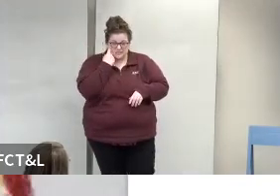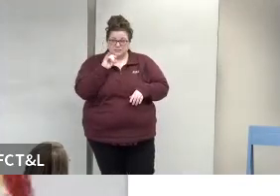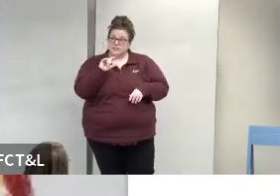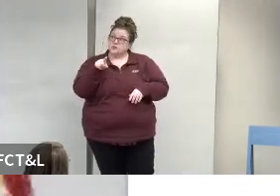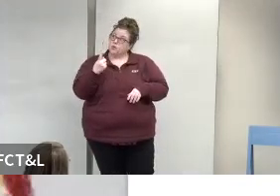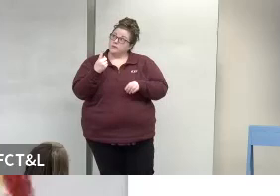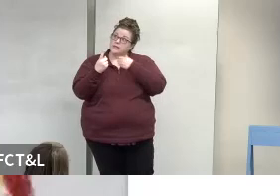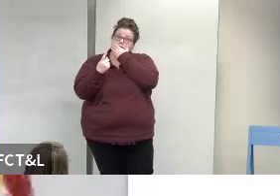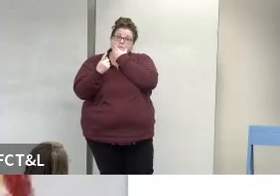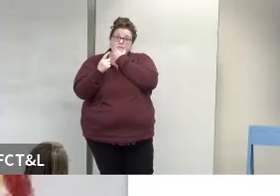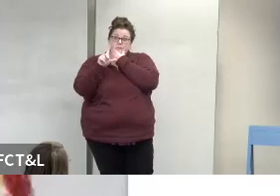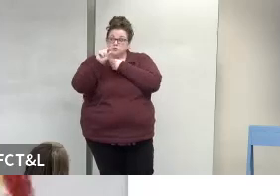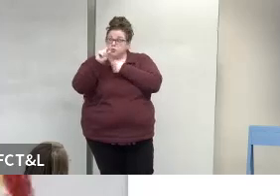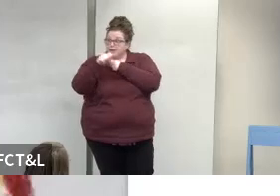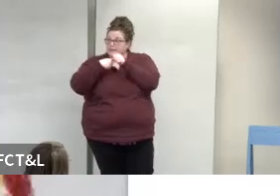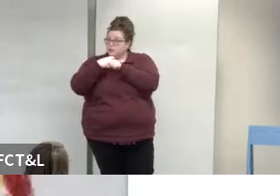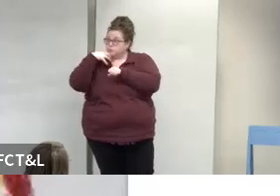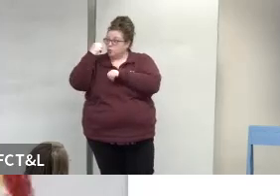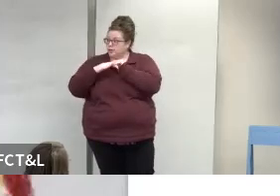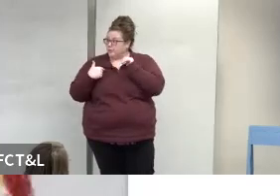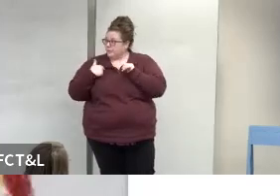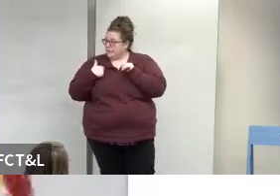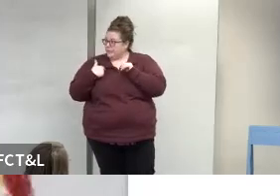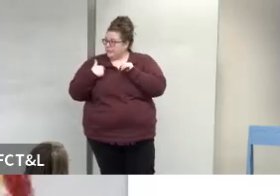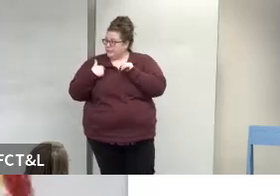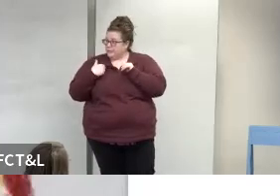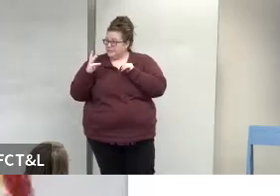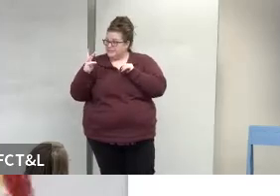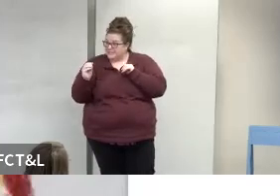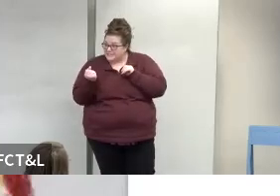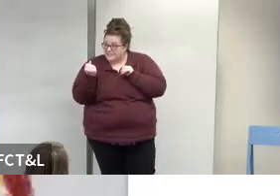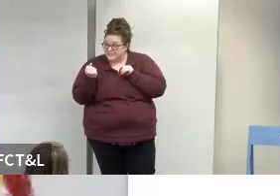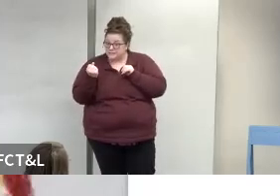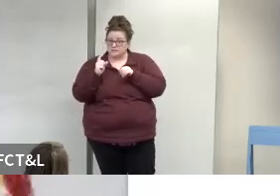Stokey published in the 60s to validate that it was a formal language. So,